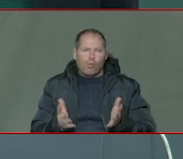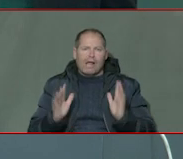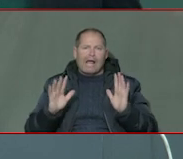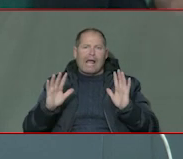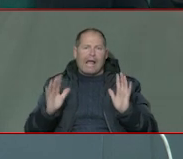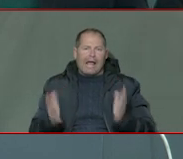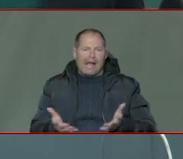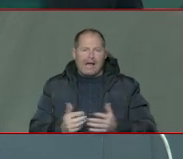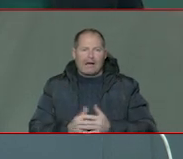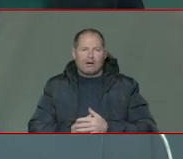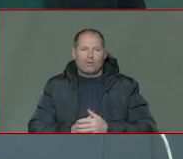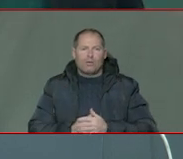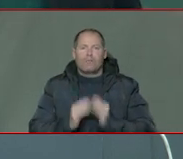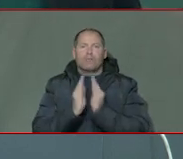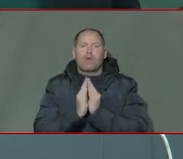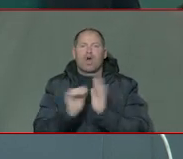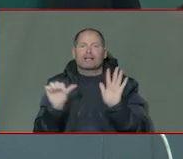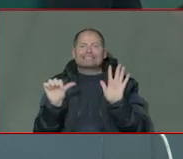How? 6 marks.